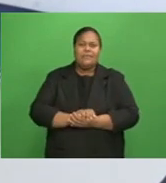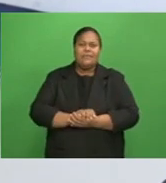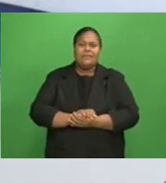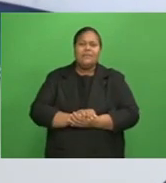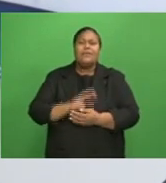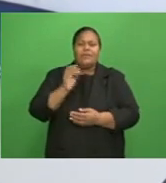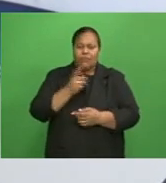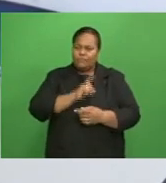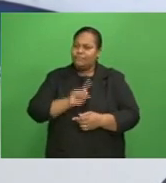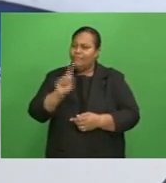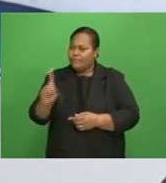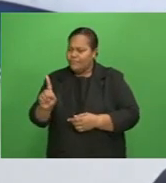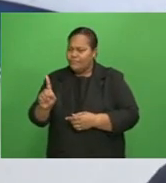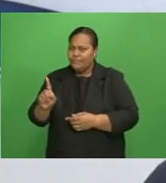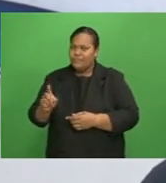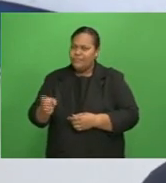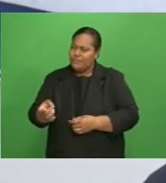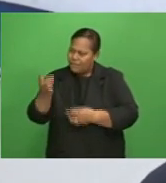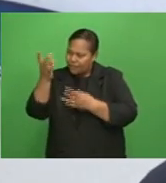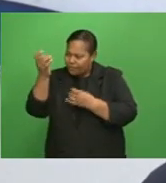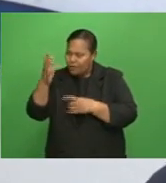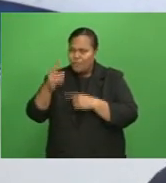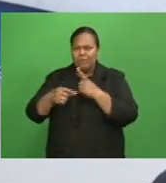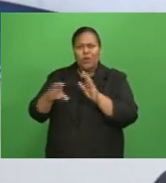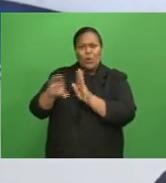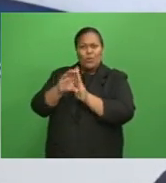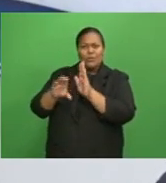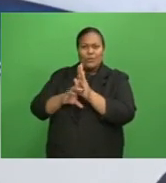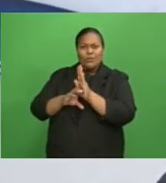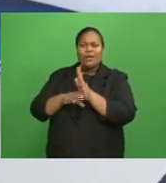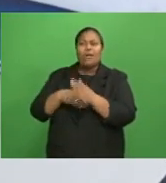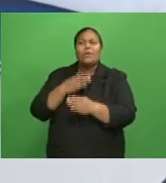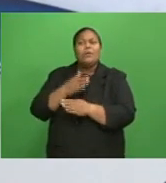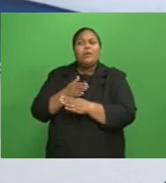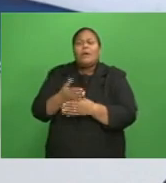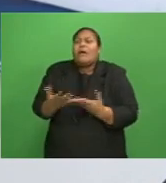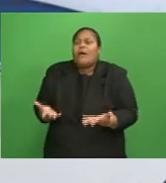forward the constitution and work out ways